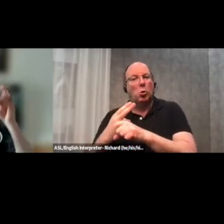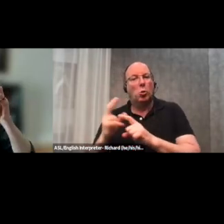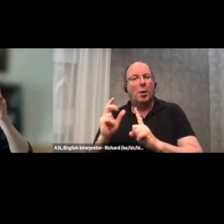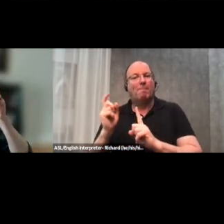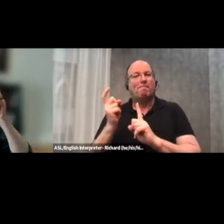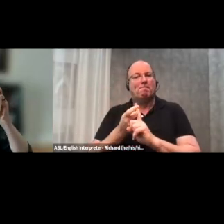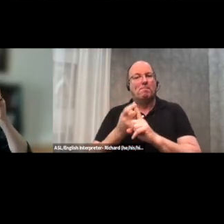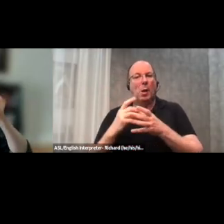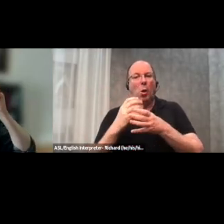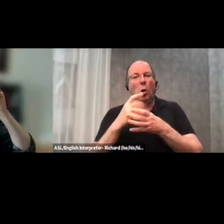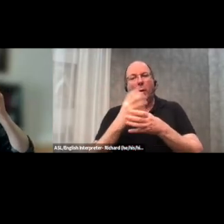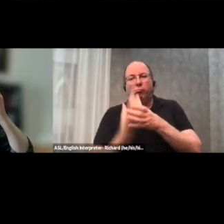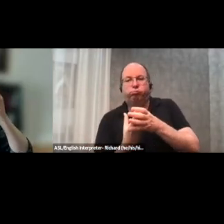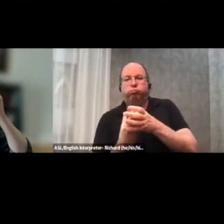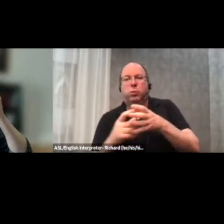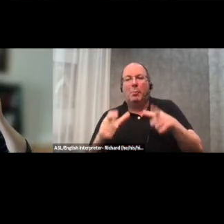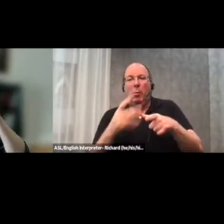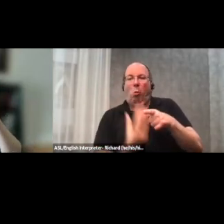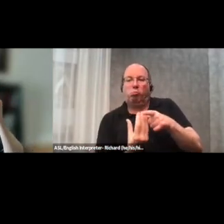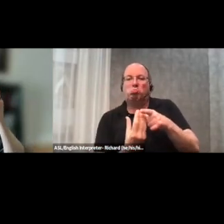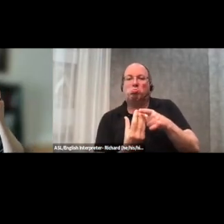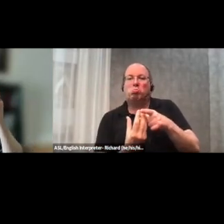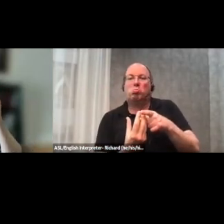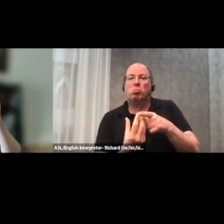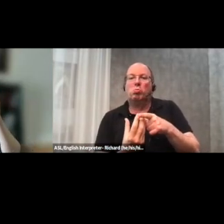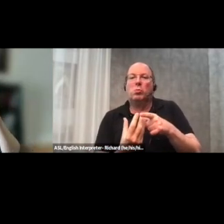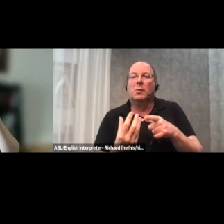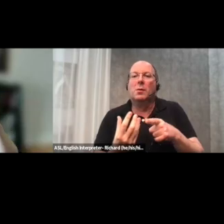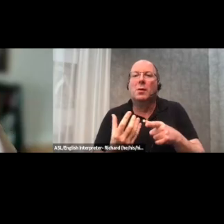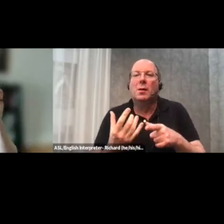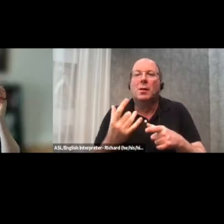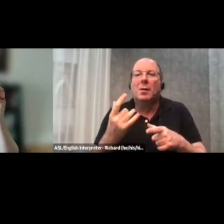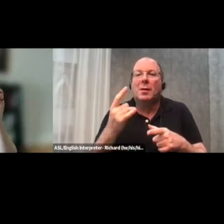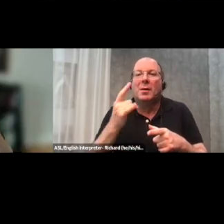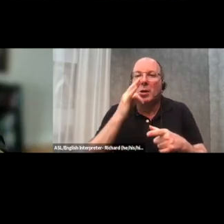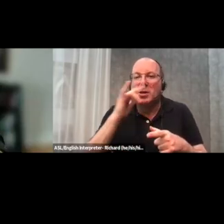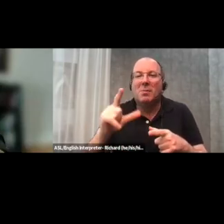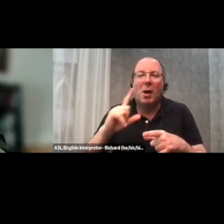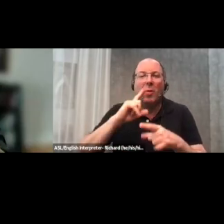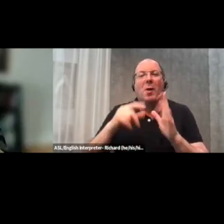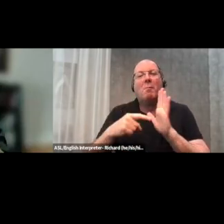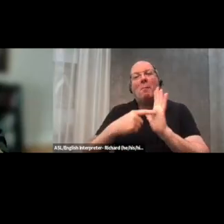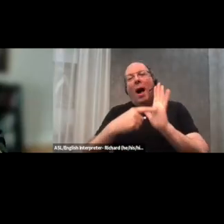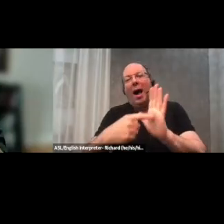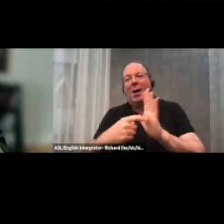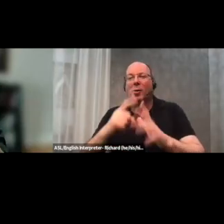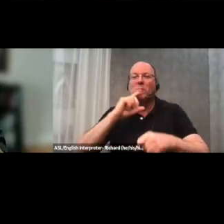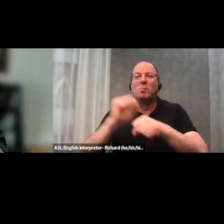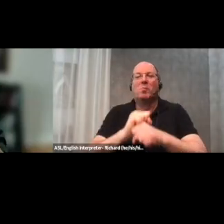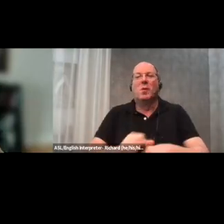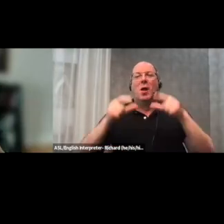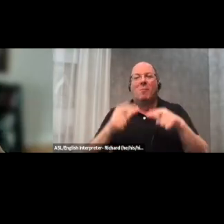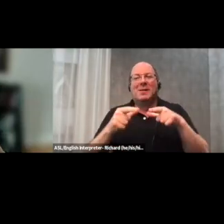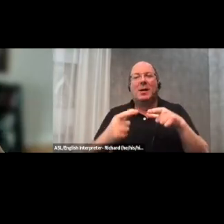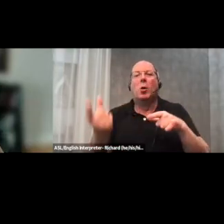I have this very, lifelike, exactly like real life vagina model here. But we just